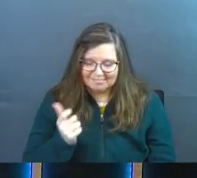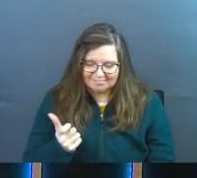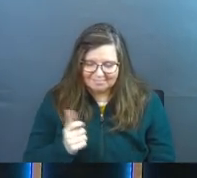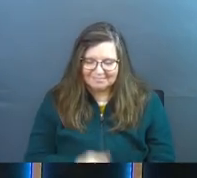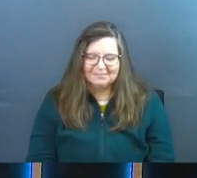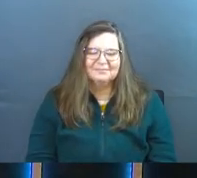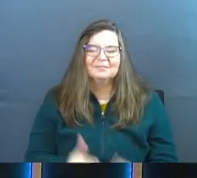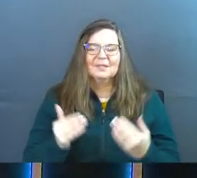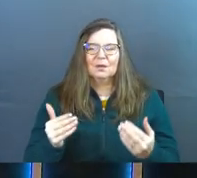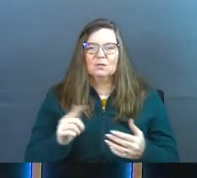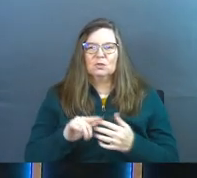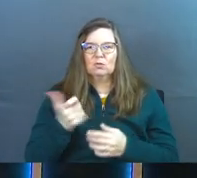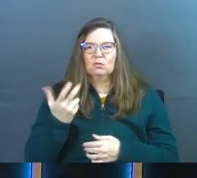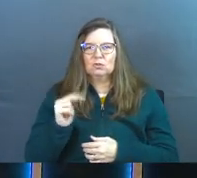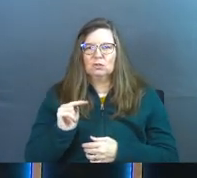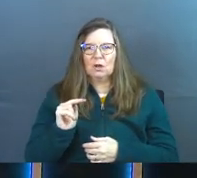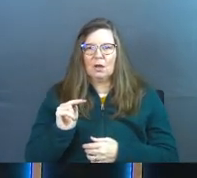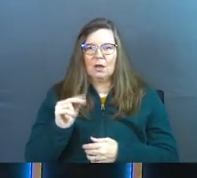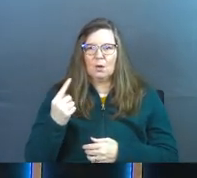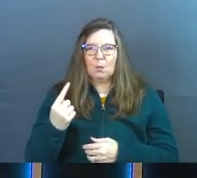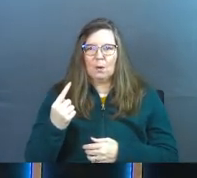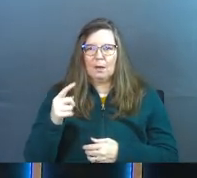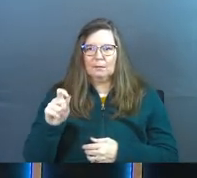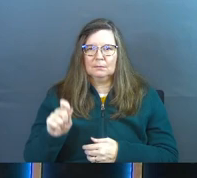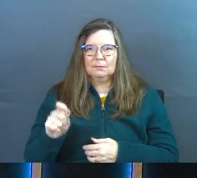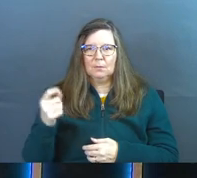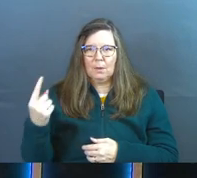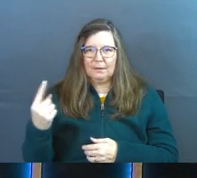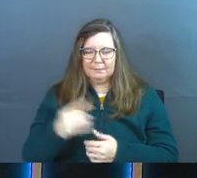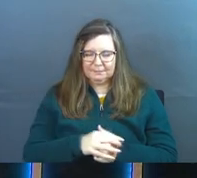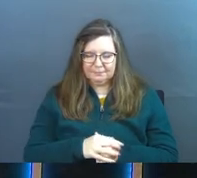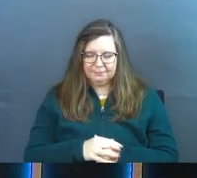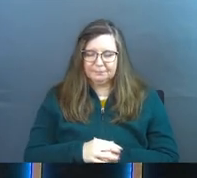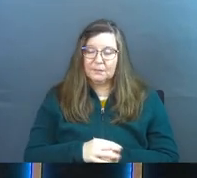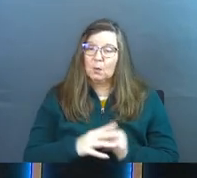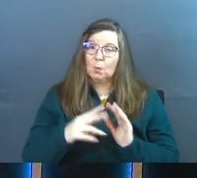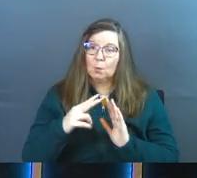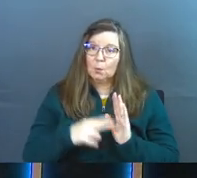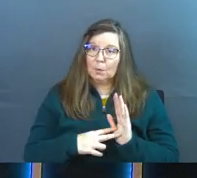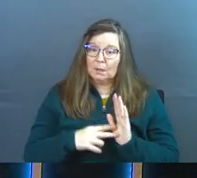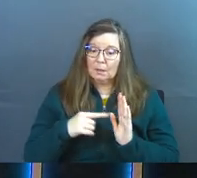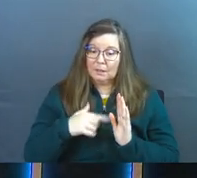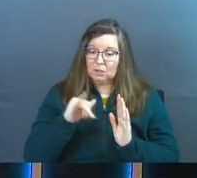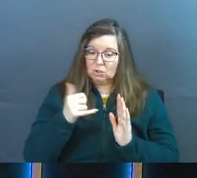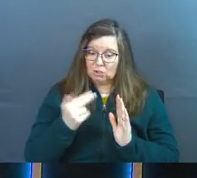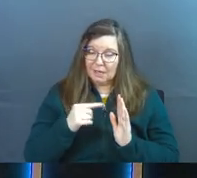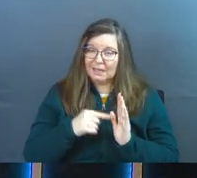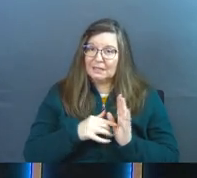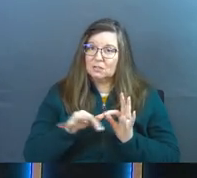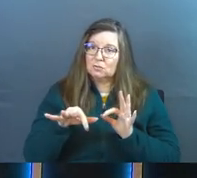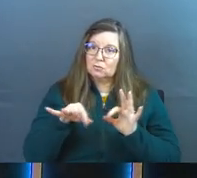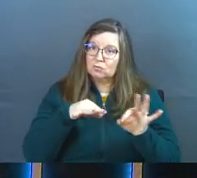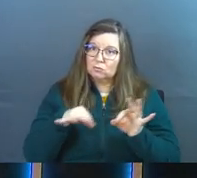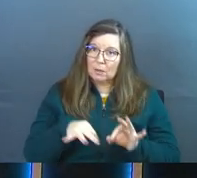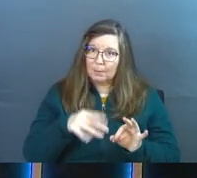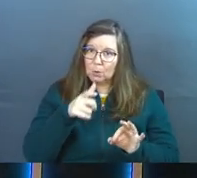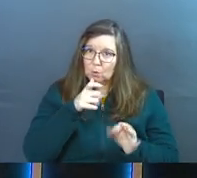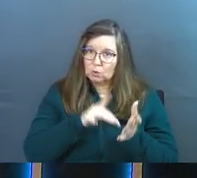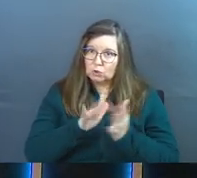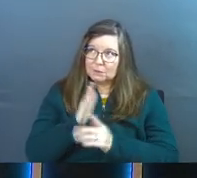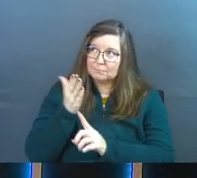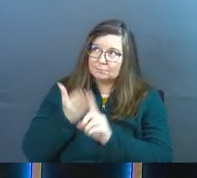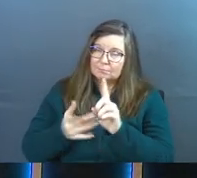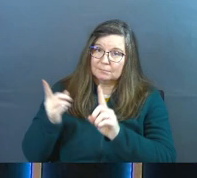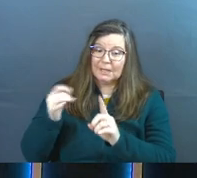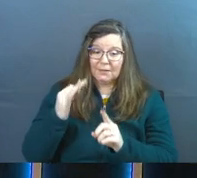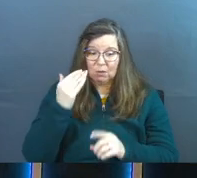it. Let's go right to John chapter 1, verse 1. All right, so we're going to read this because this is John, and he's describing who Jesus